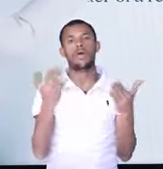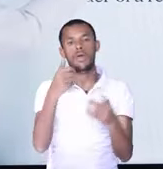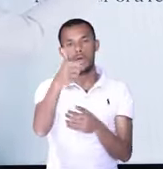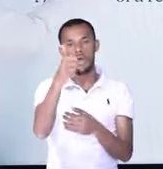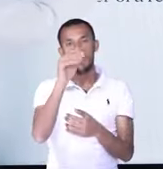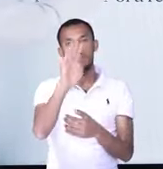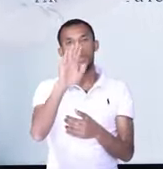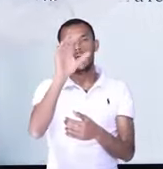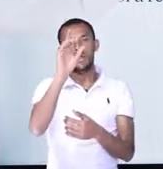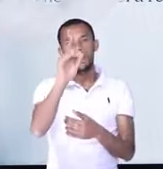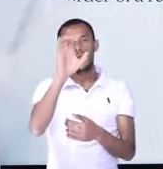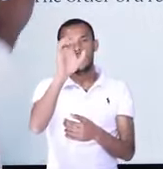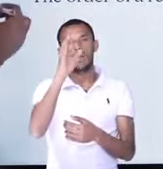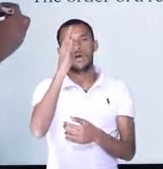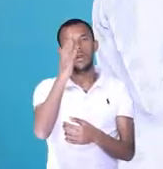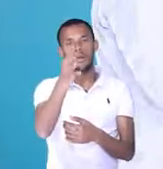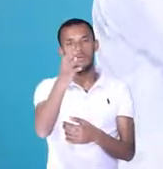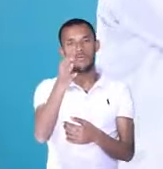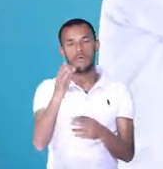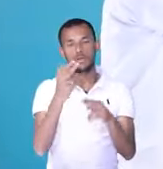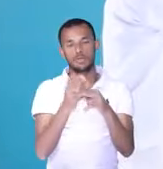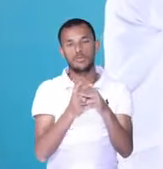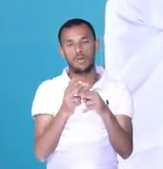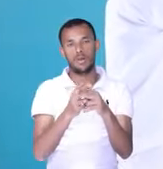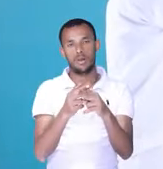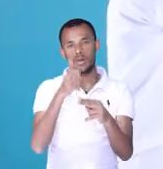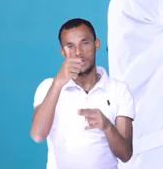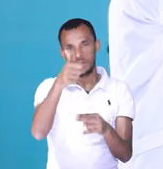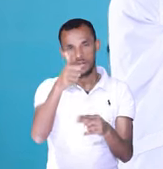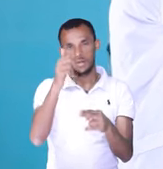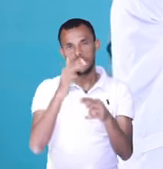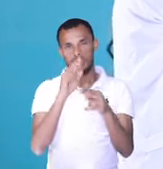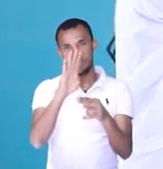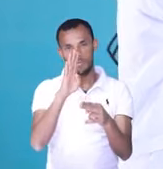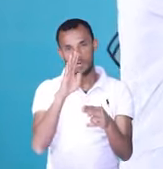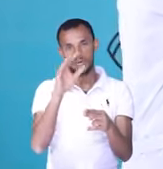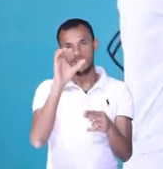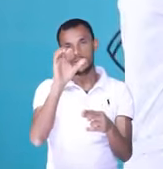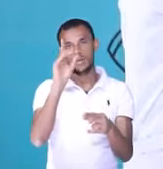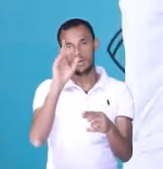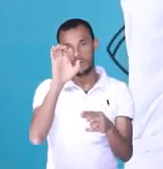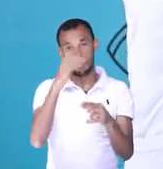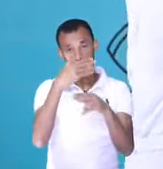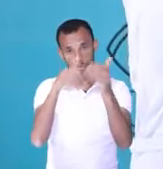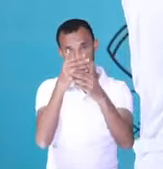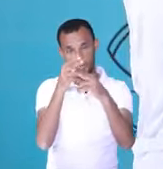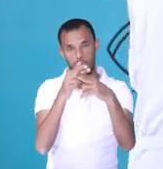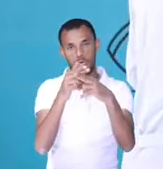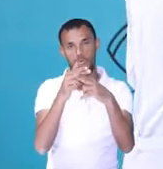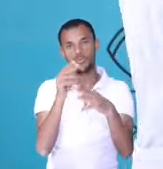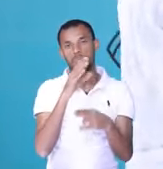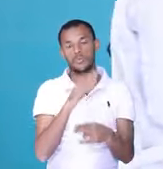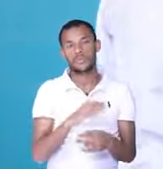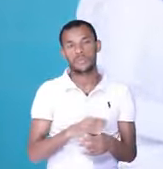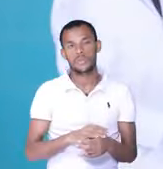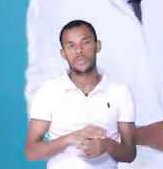A, B, D, E, and F, small letter, look, small letter A, small letter B, small letter D, this one, small letter E, and small